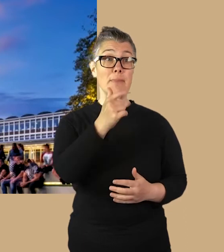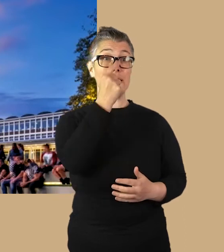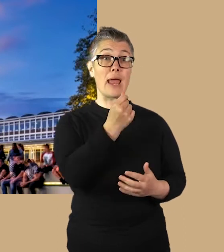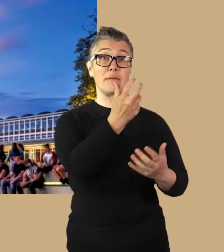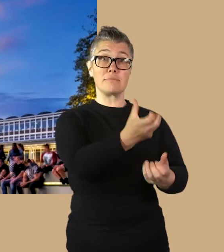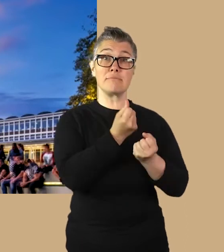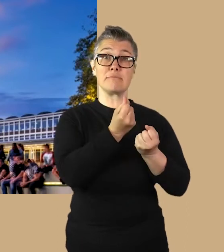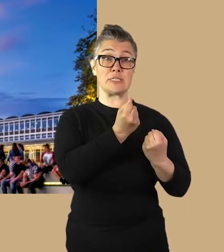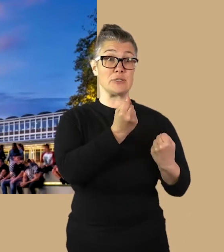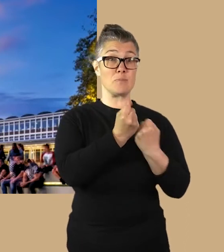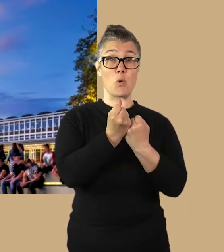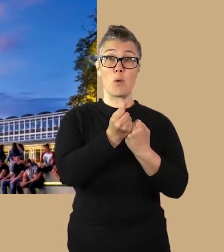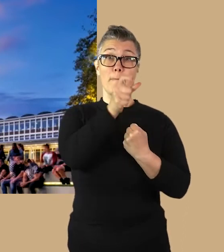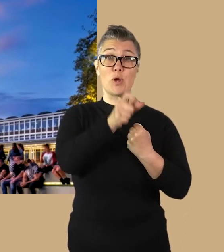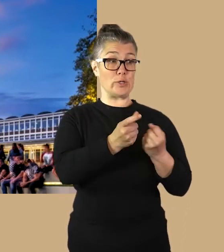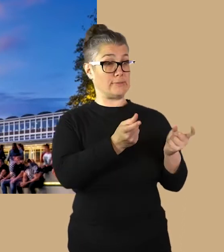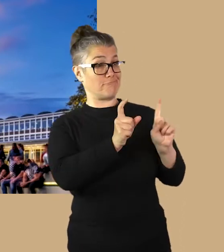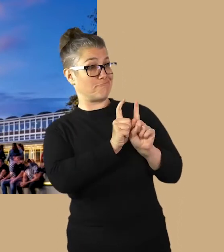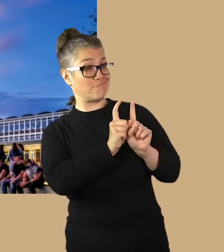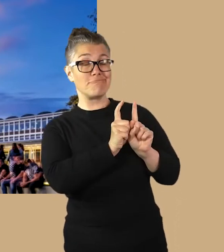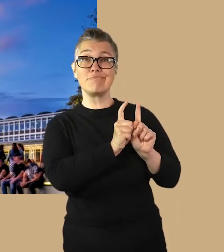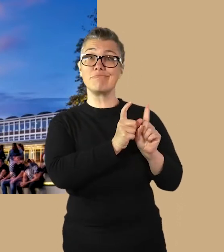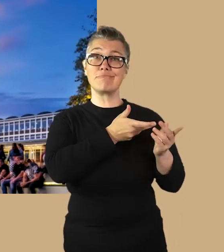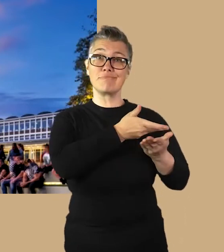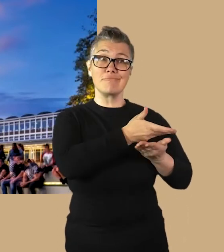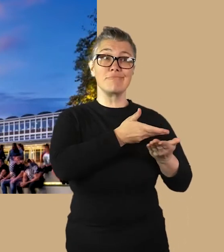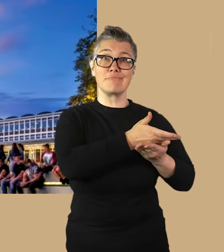support person next to them to actually